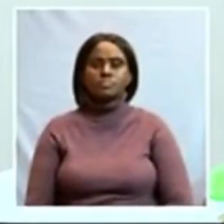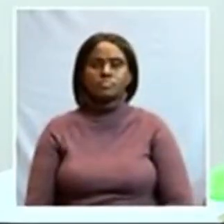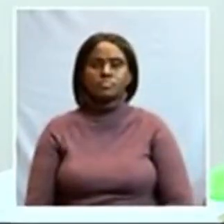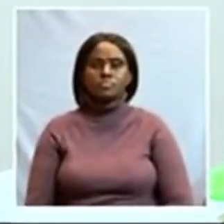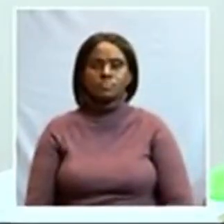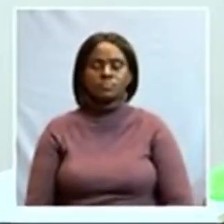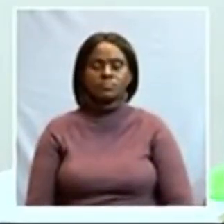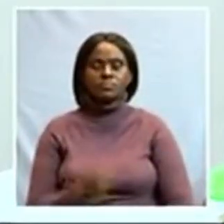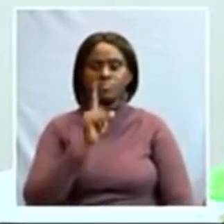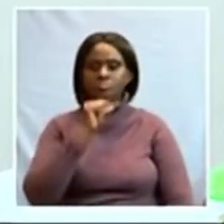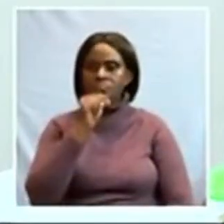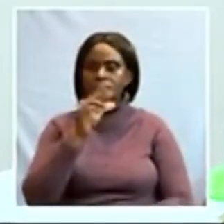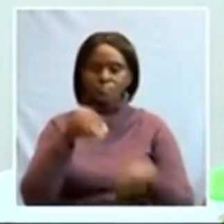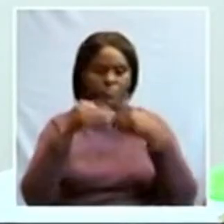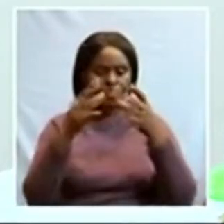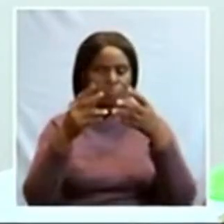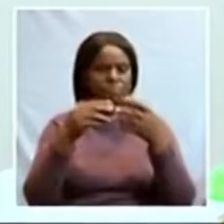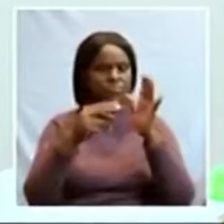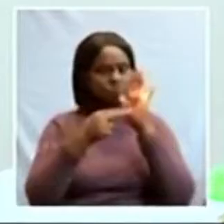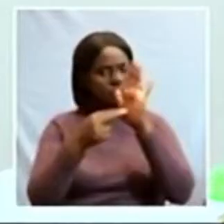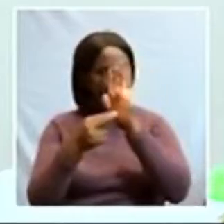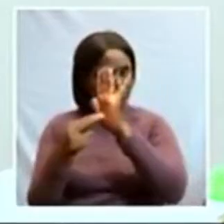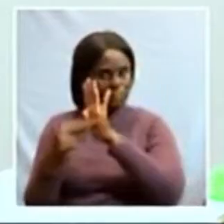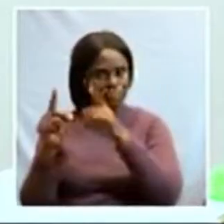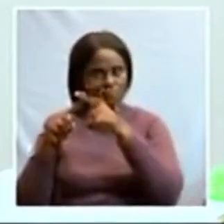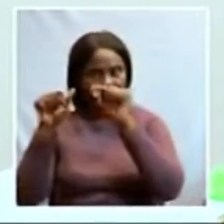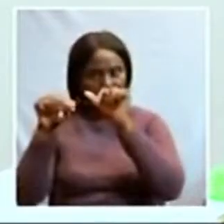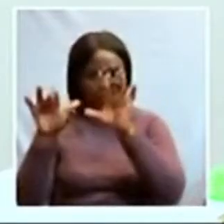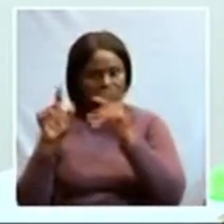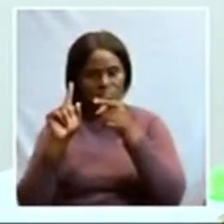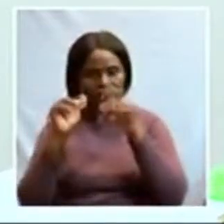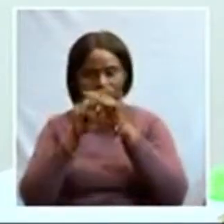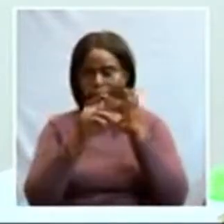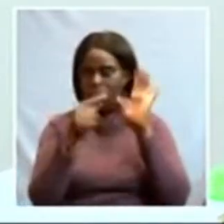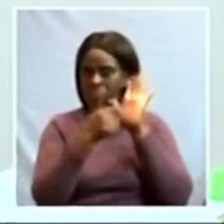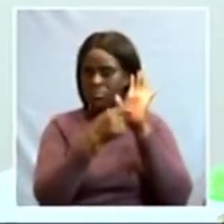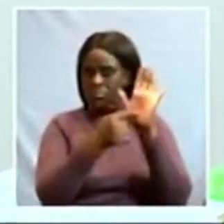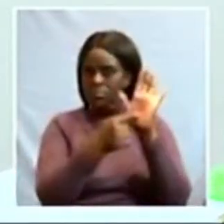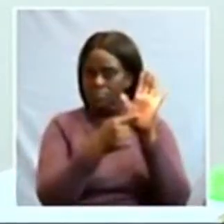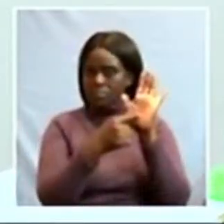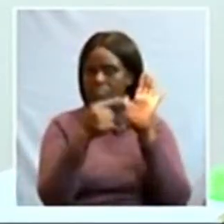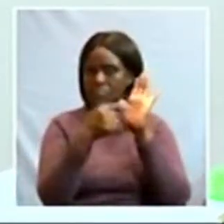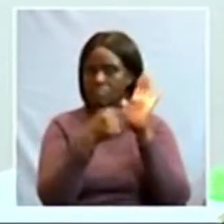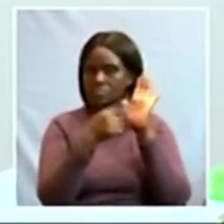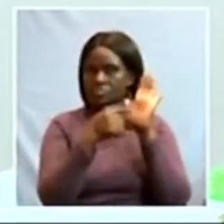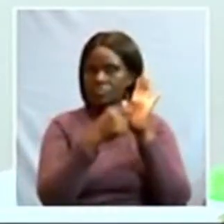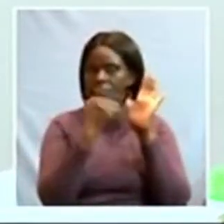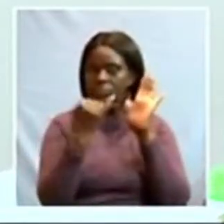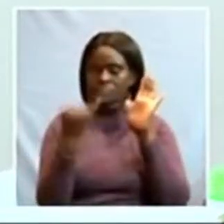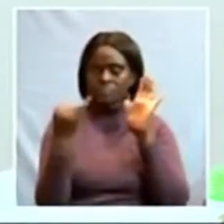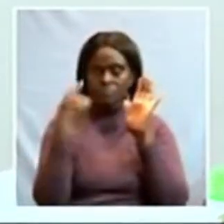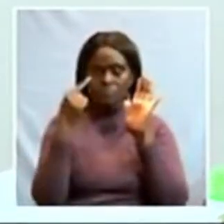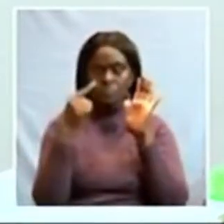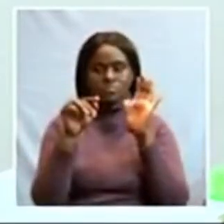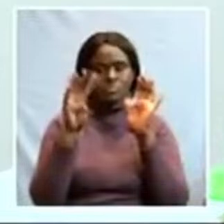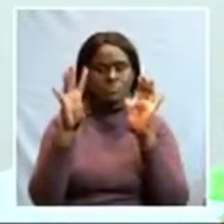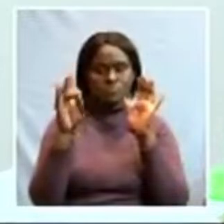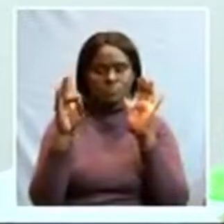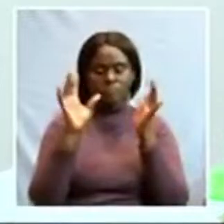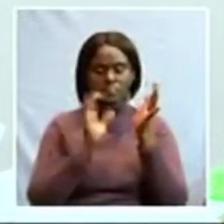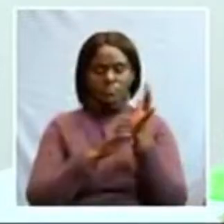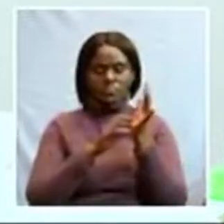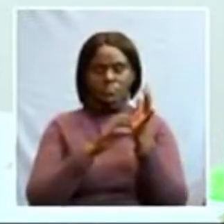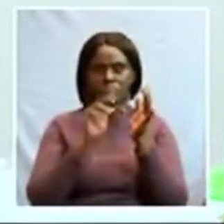You didn't provide disposal details to the auditors on this particular item, 47,000